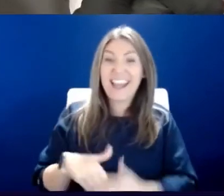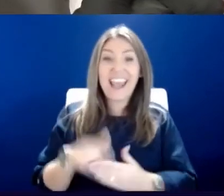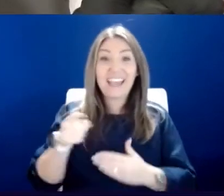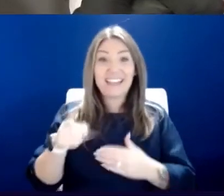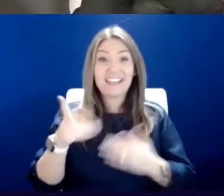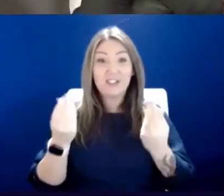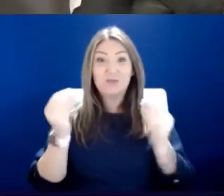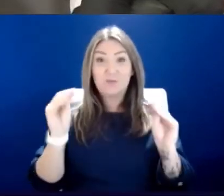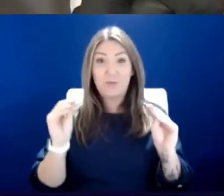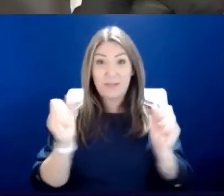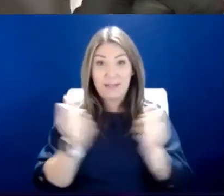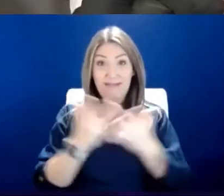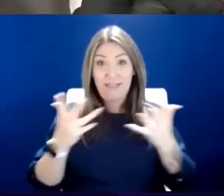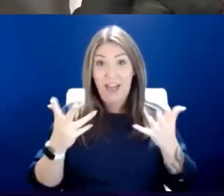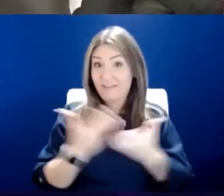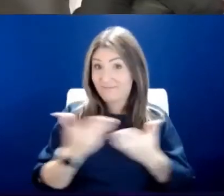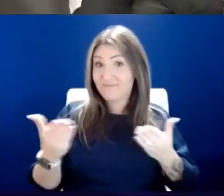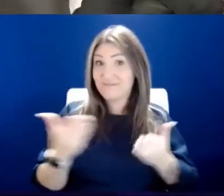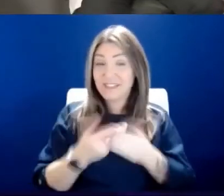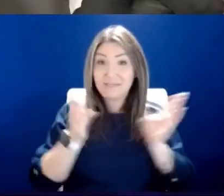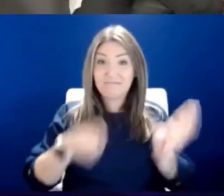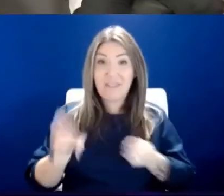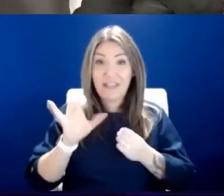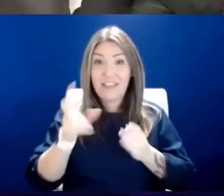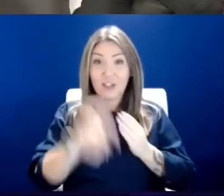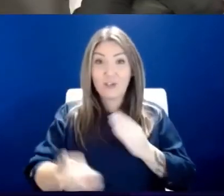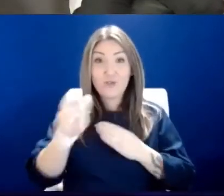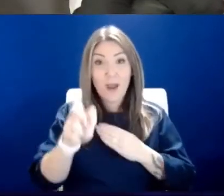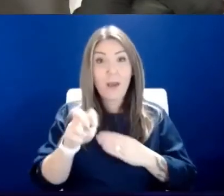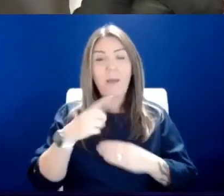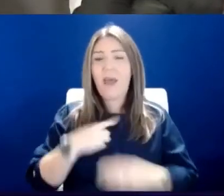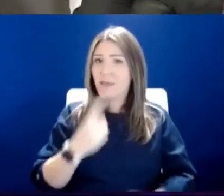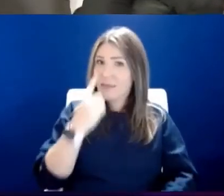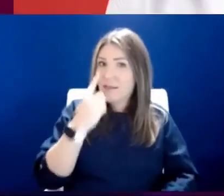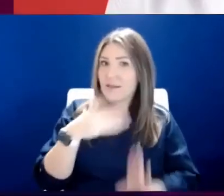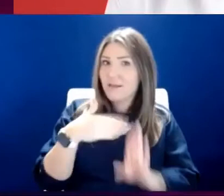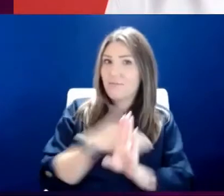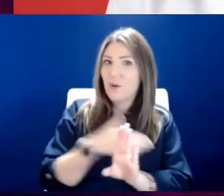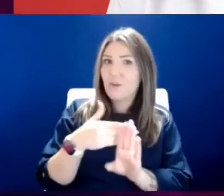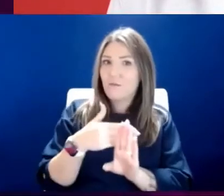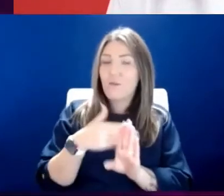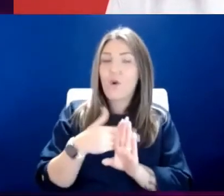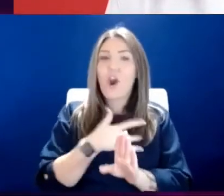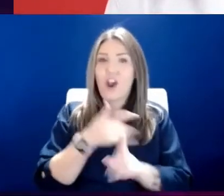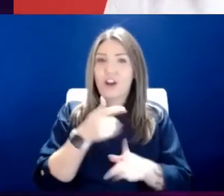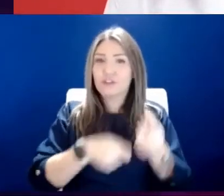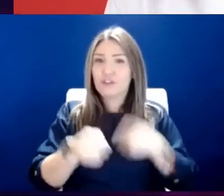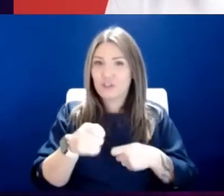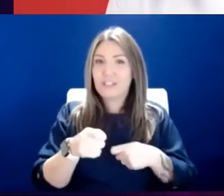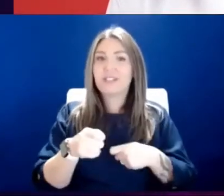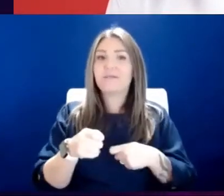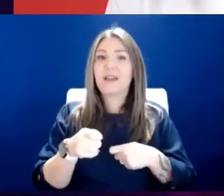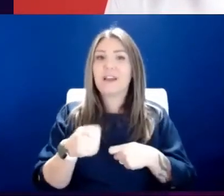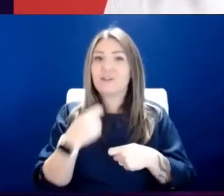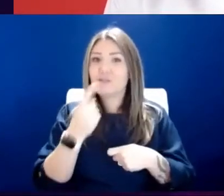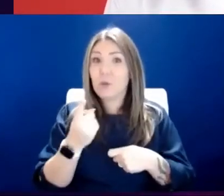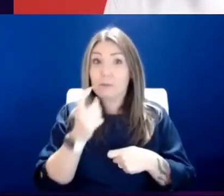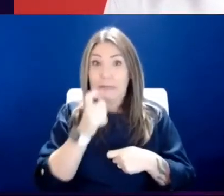to plan that trip, Right. which I think before his heart transplant, we told him not to do so.